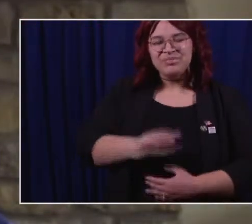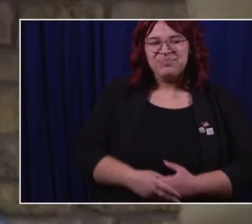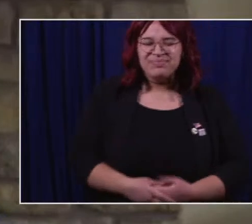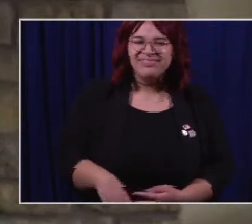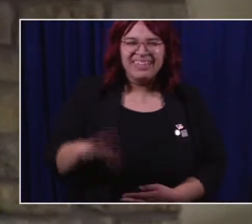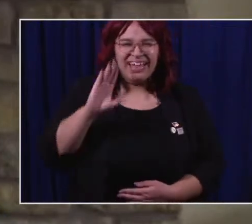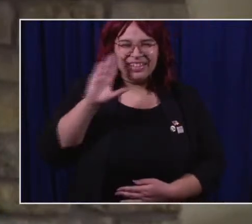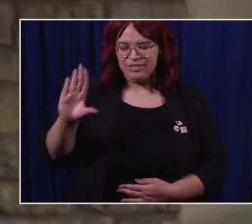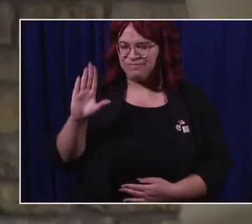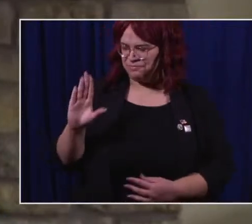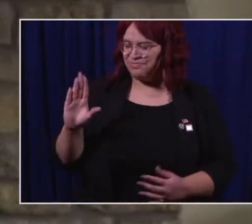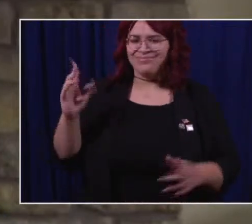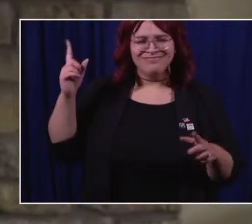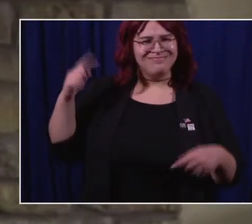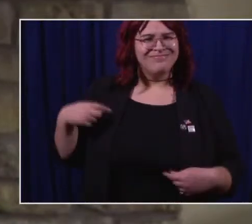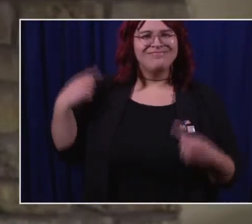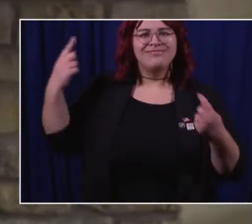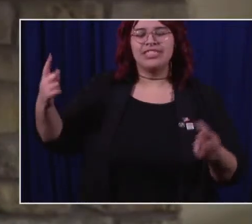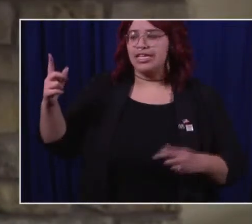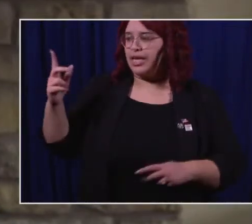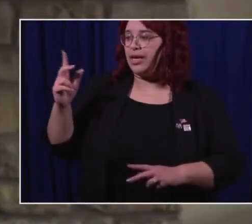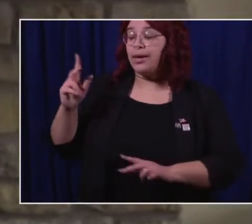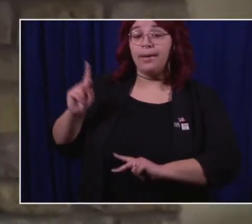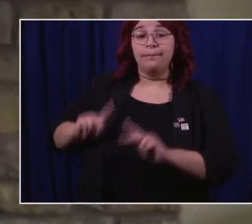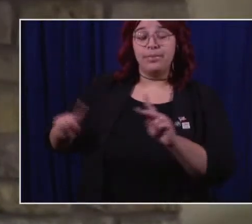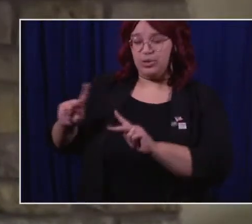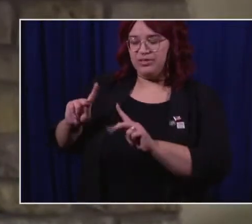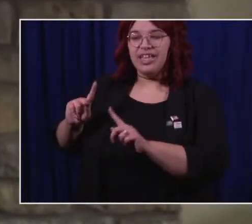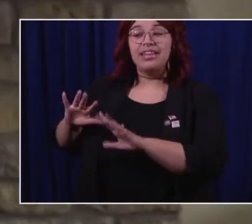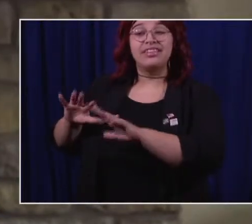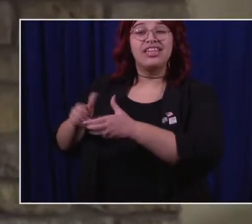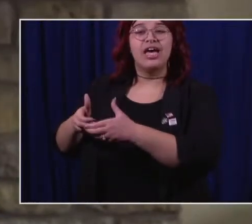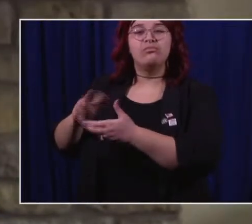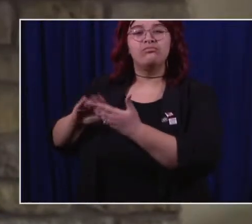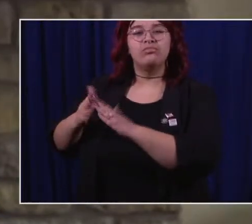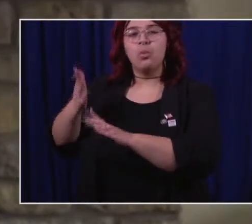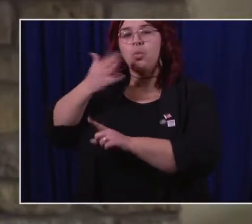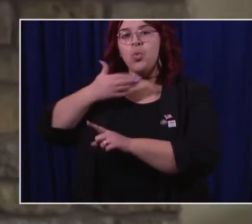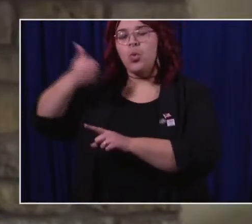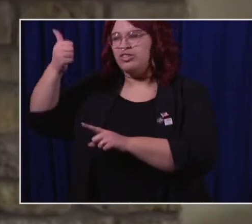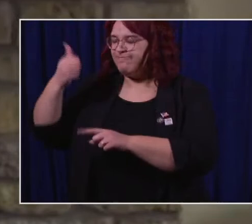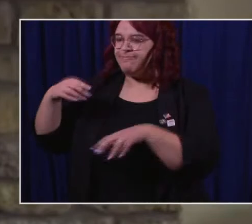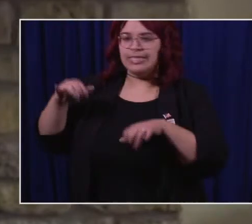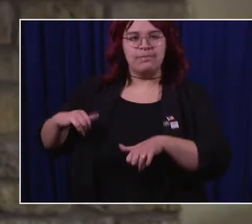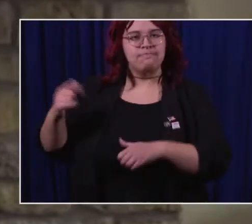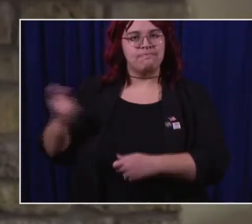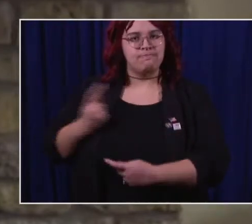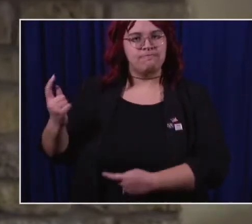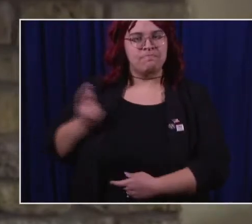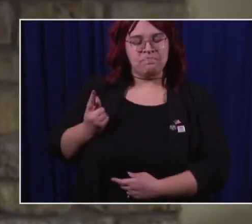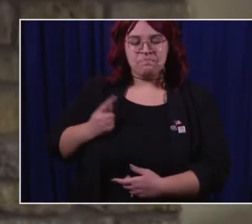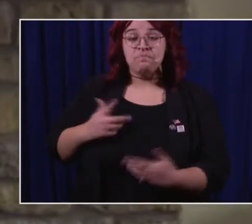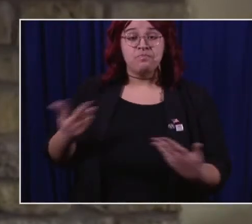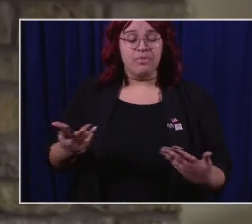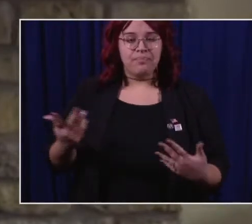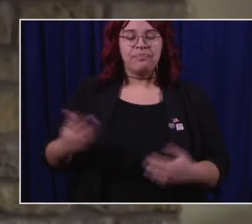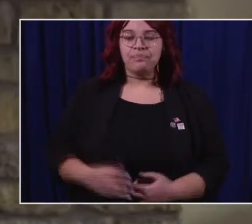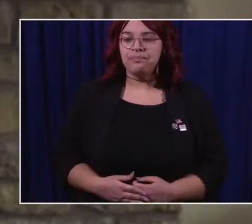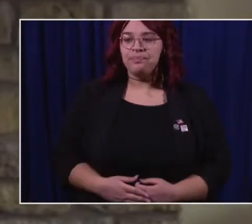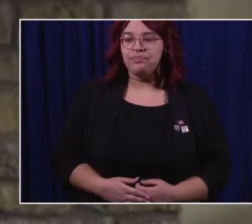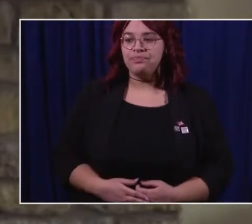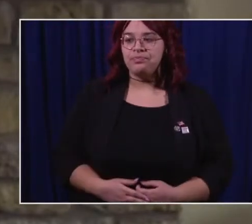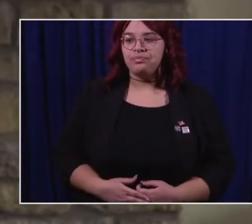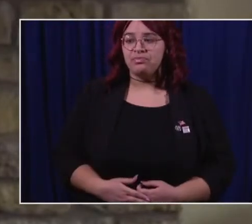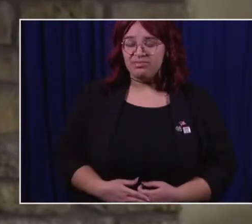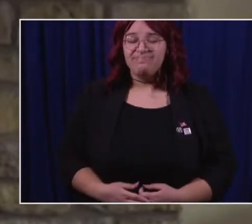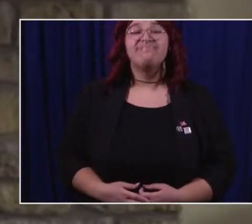to receive from people in the elderly community. One, they are worried that as you continue to add people to the